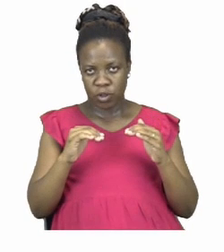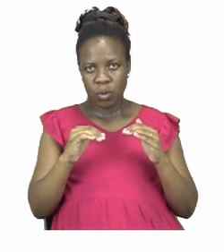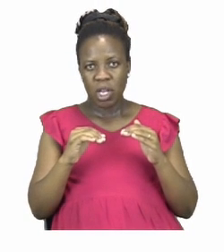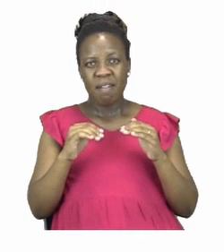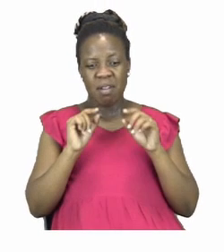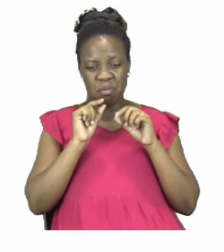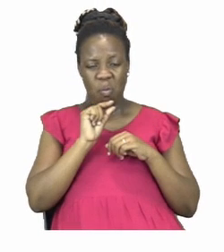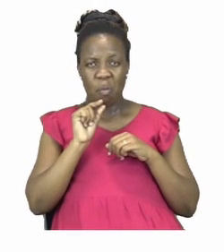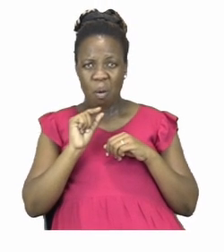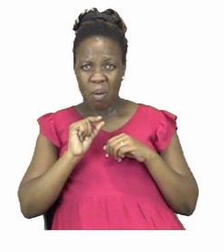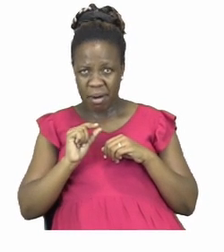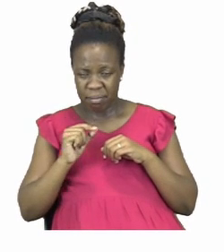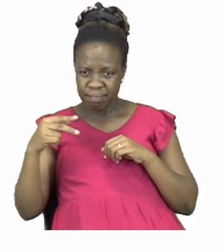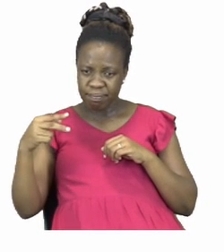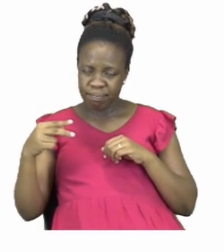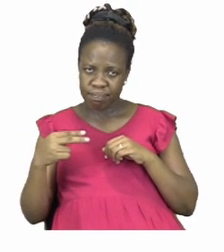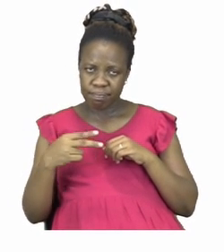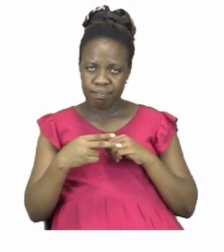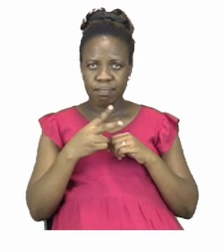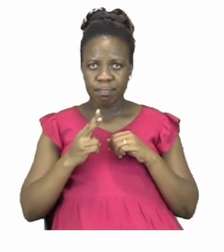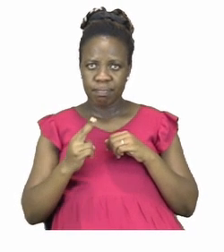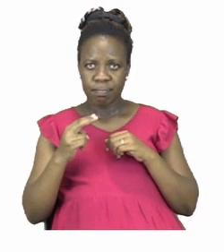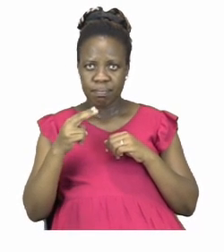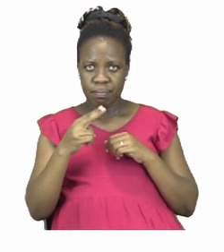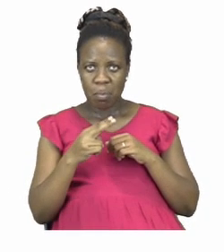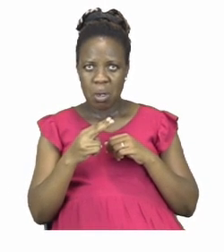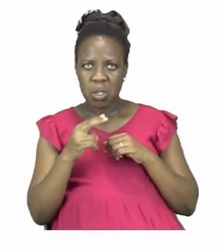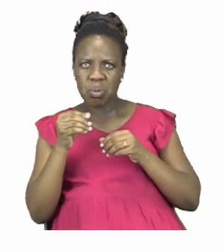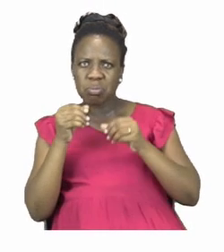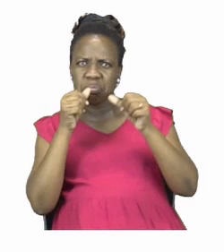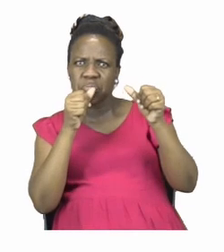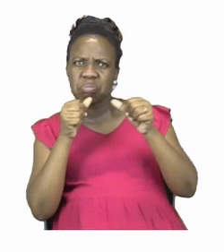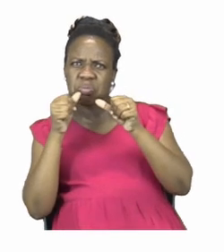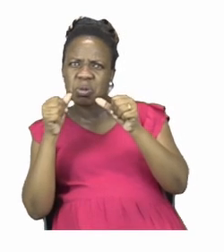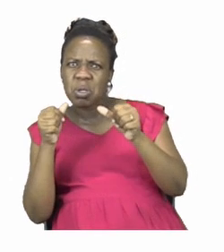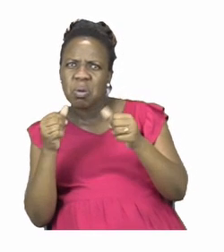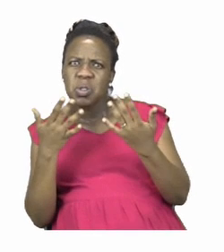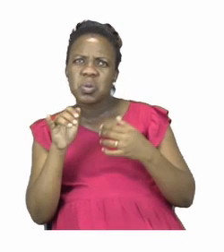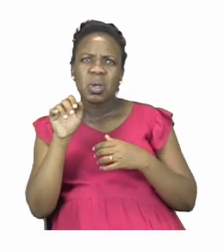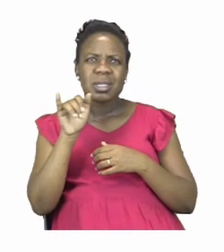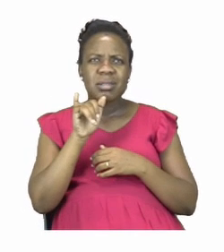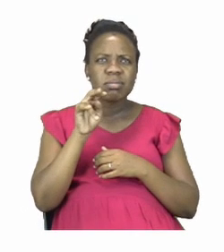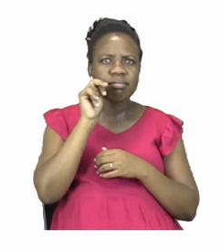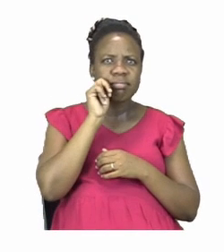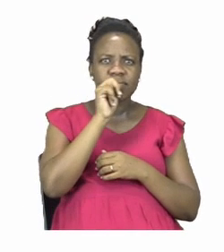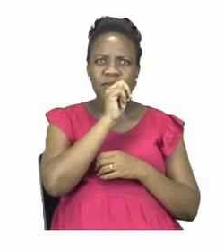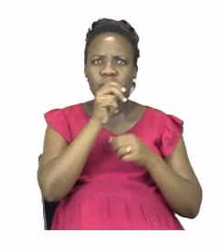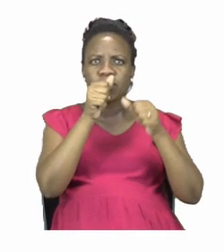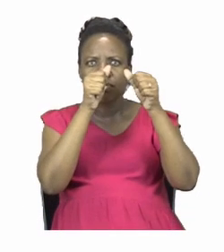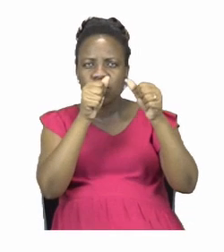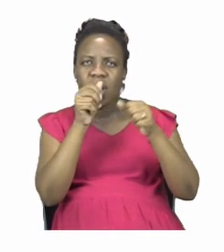and cut them out, and then you have to sort them into nouns, verbs,